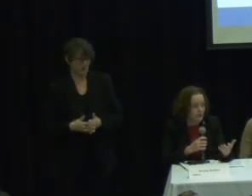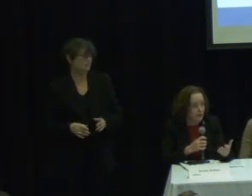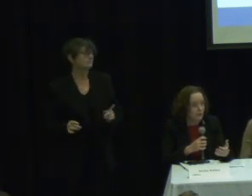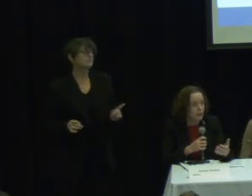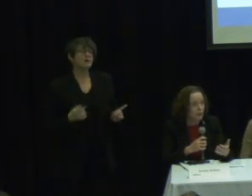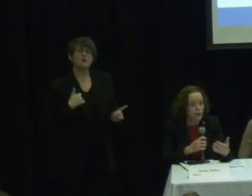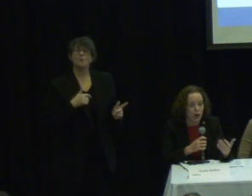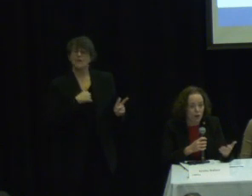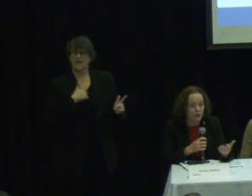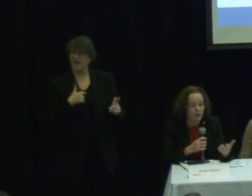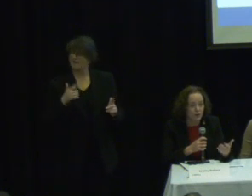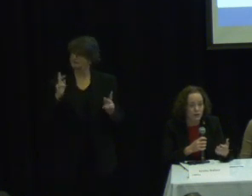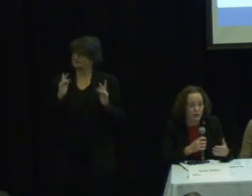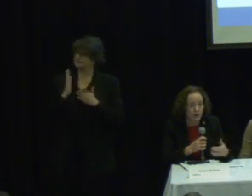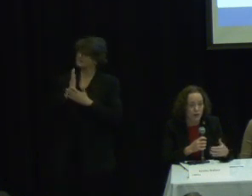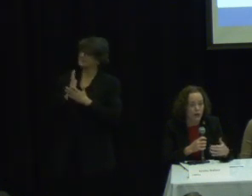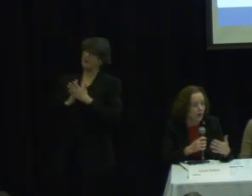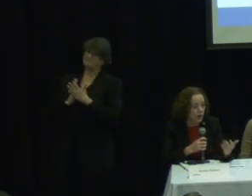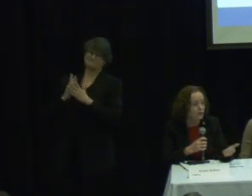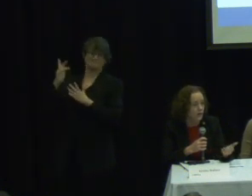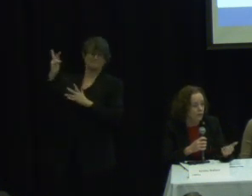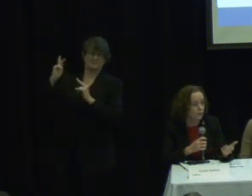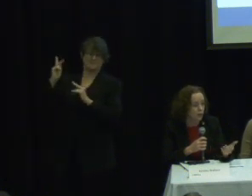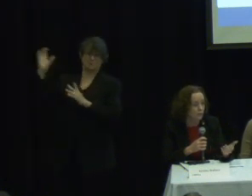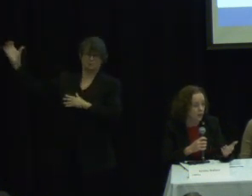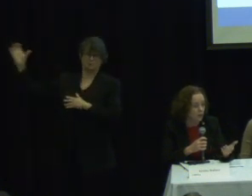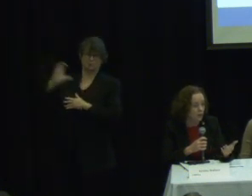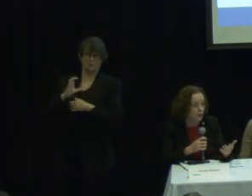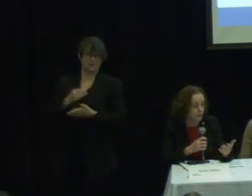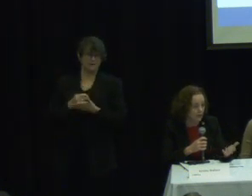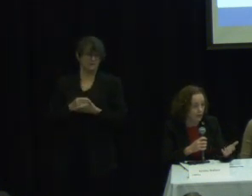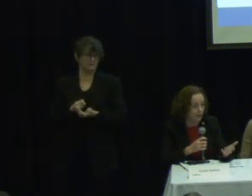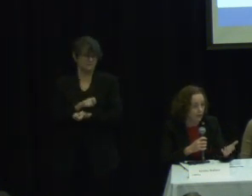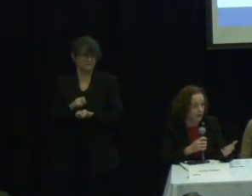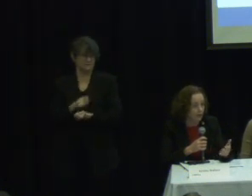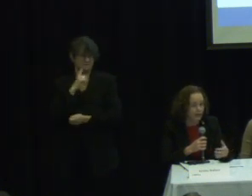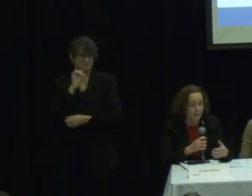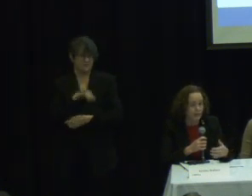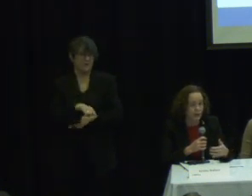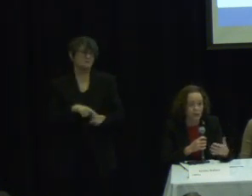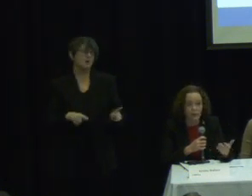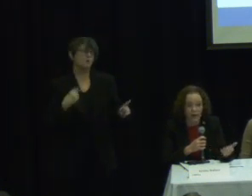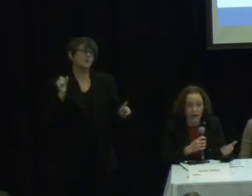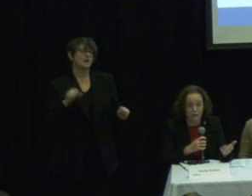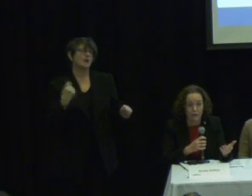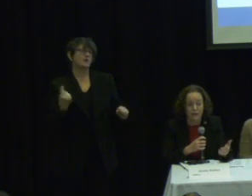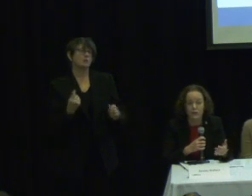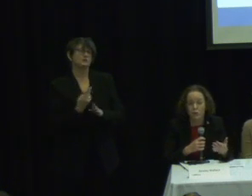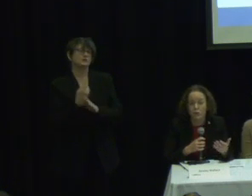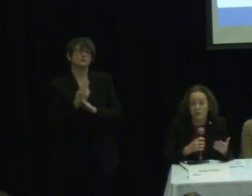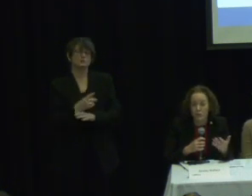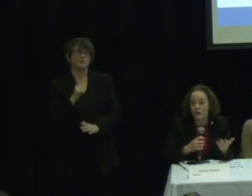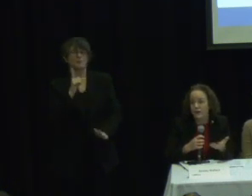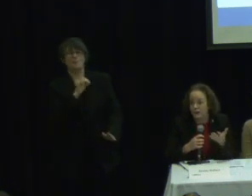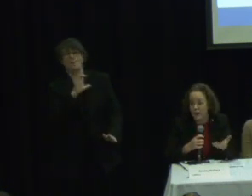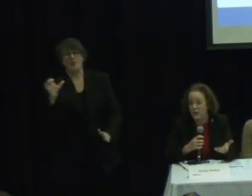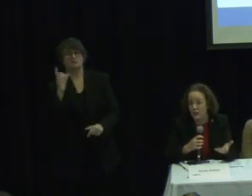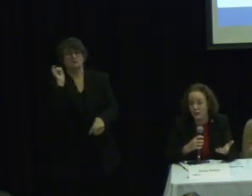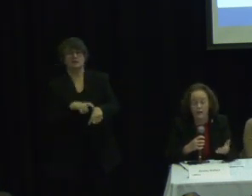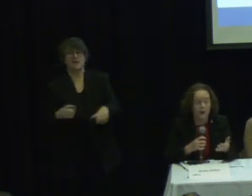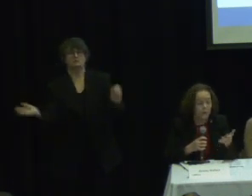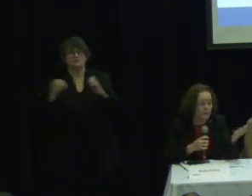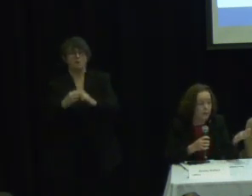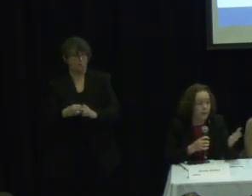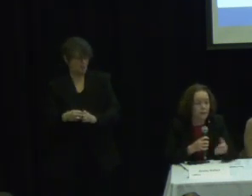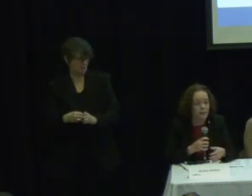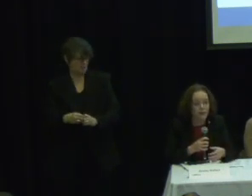in this, but we could always use about 100 times more funding in this scholarship than what we have. So some of the exciting